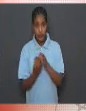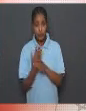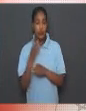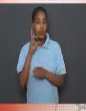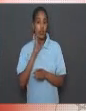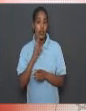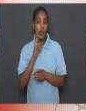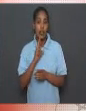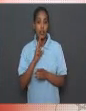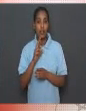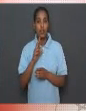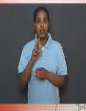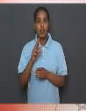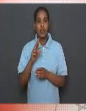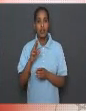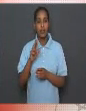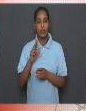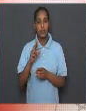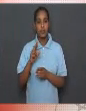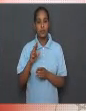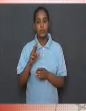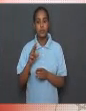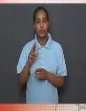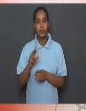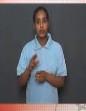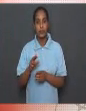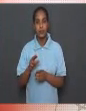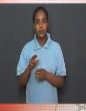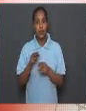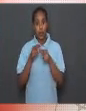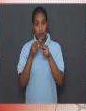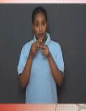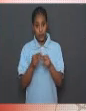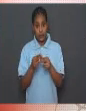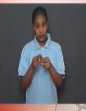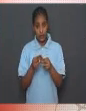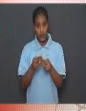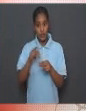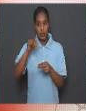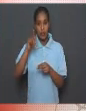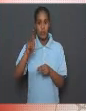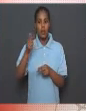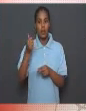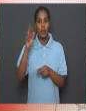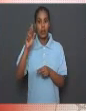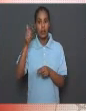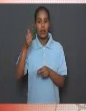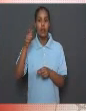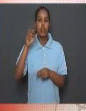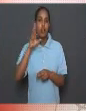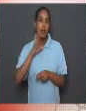rubber is the Hevea brasiliensis, commonly known as the para rubber